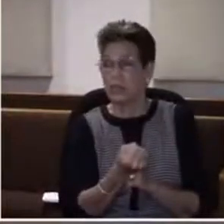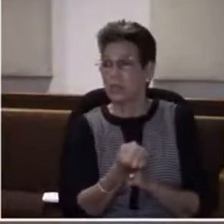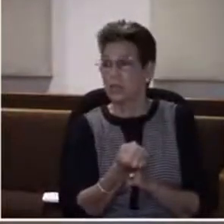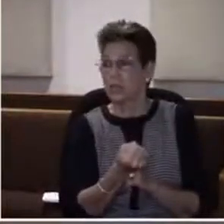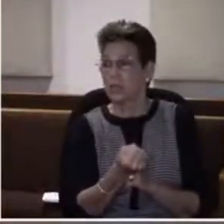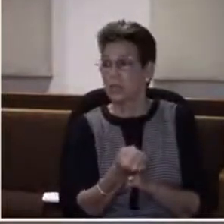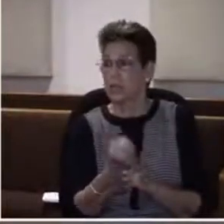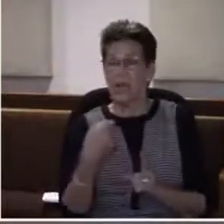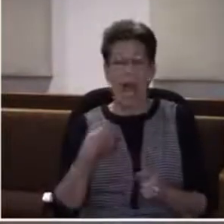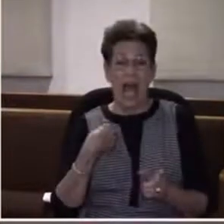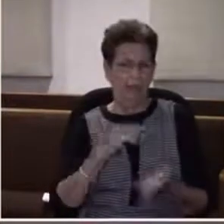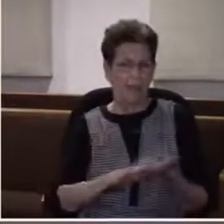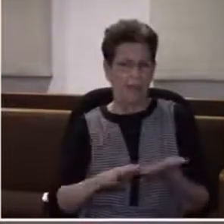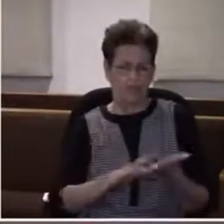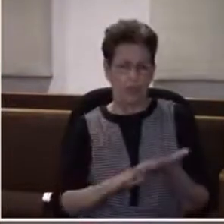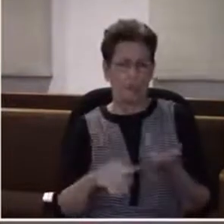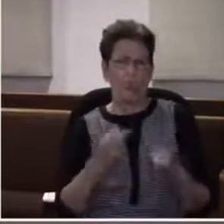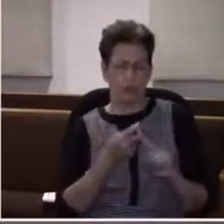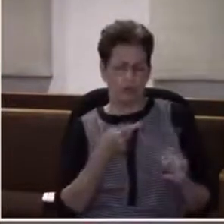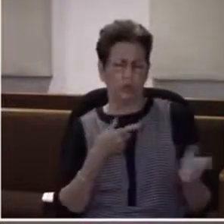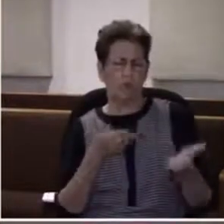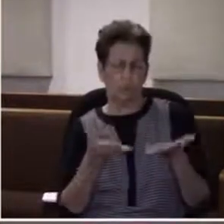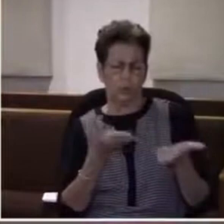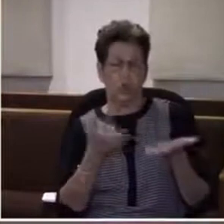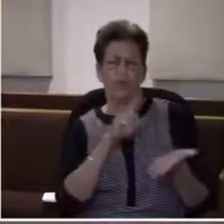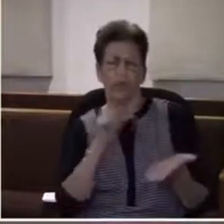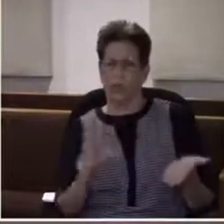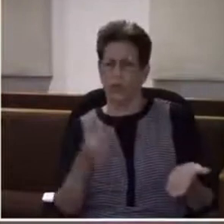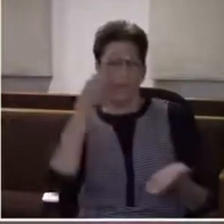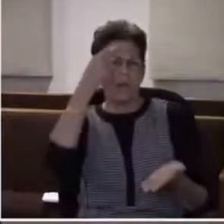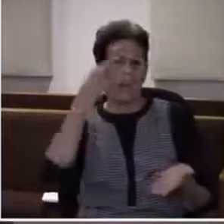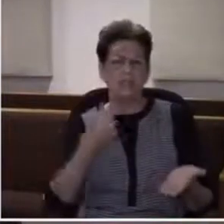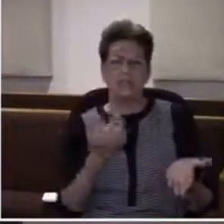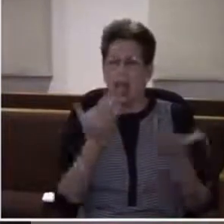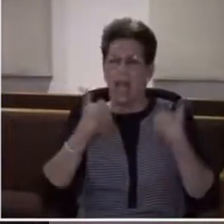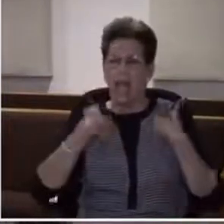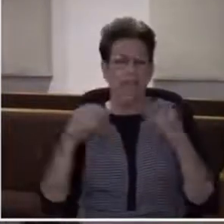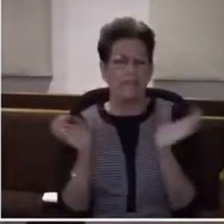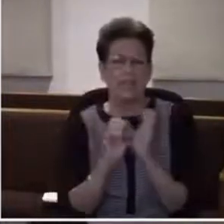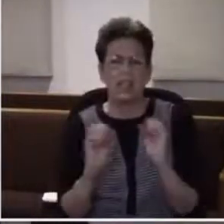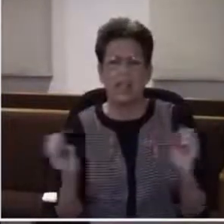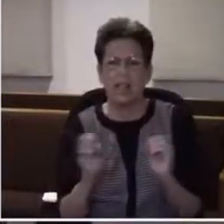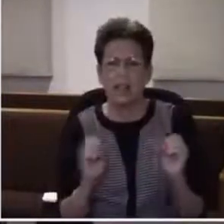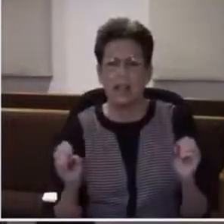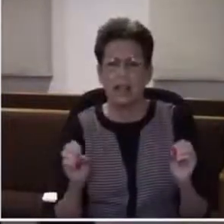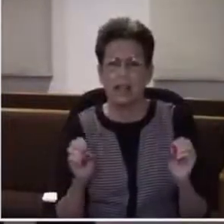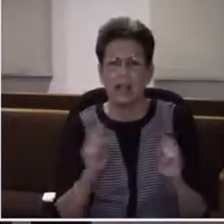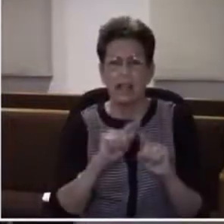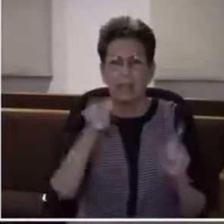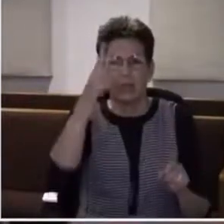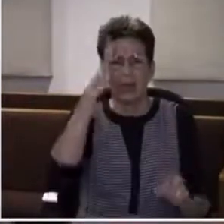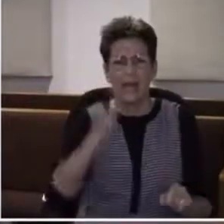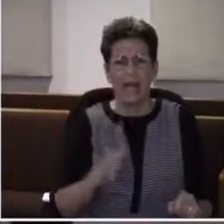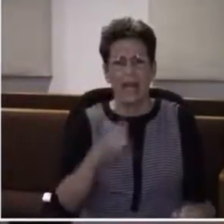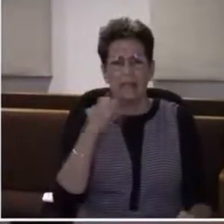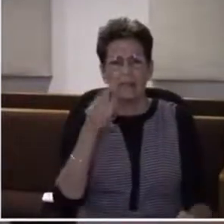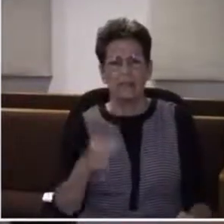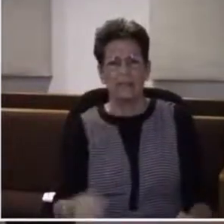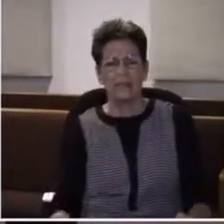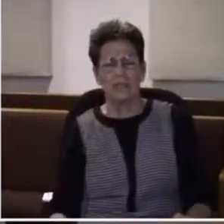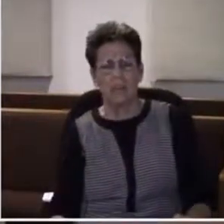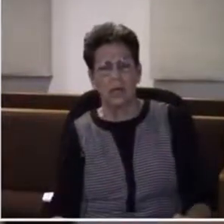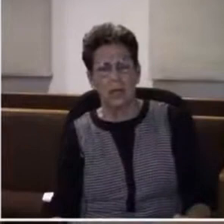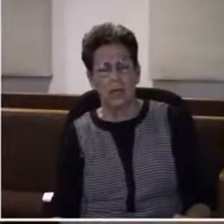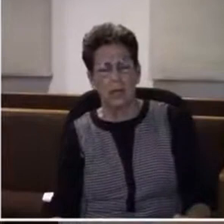am excused from serving the Lord. And God says, what are you talking about? What do you mean you're eliminated